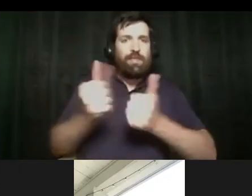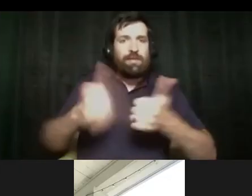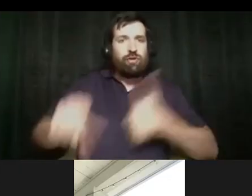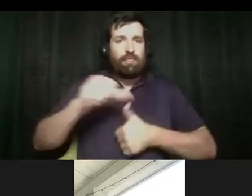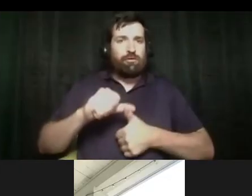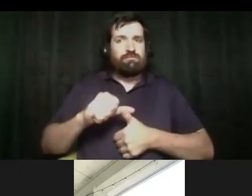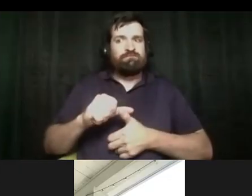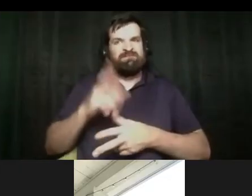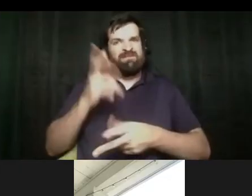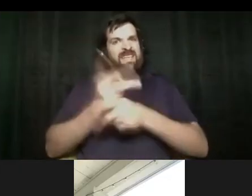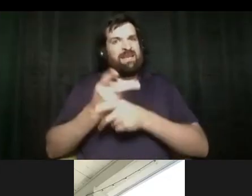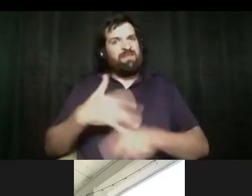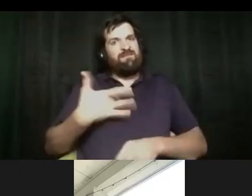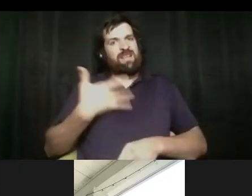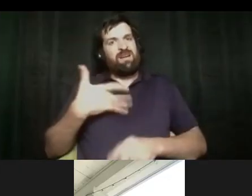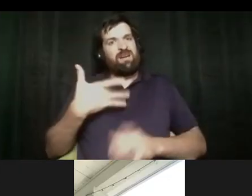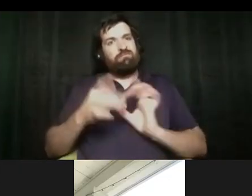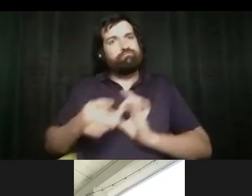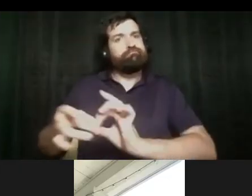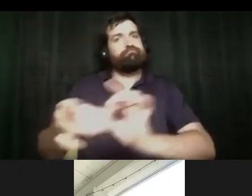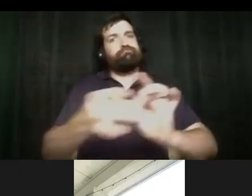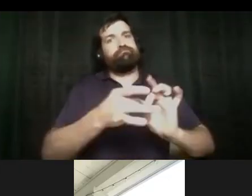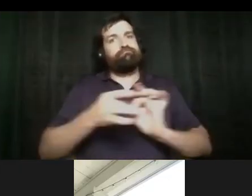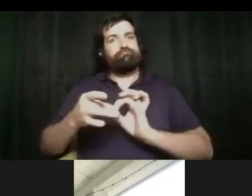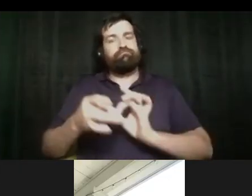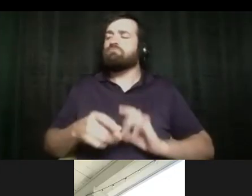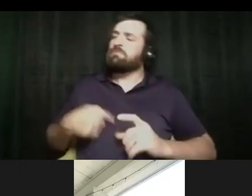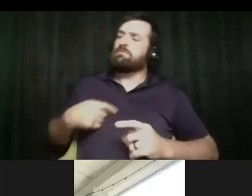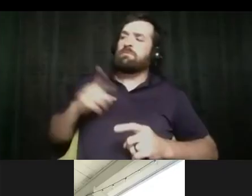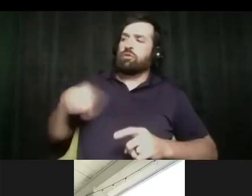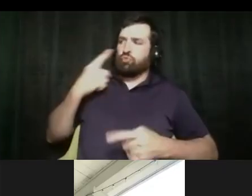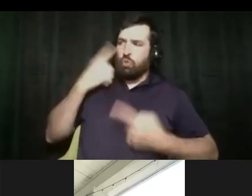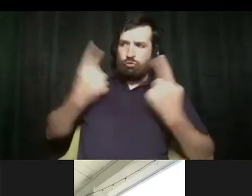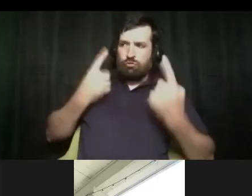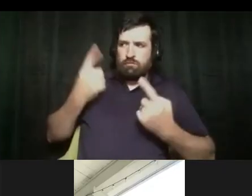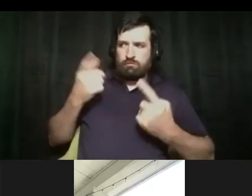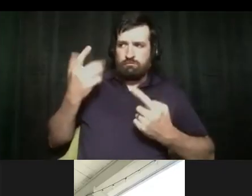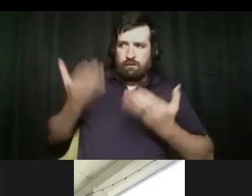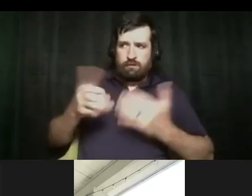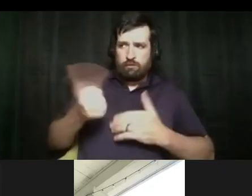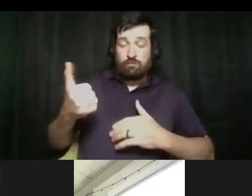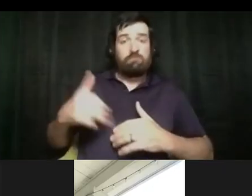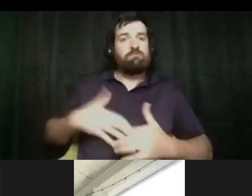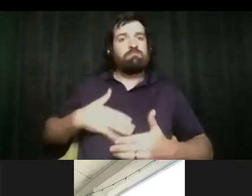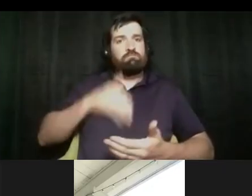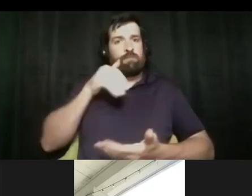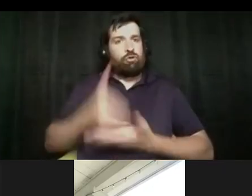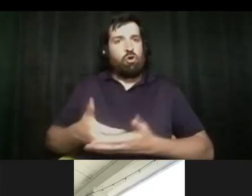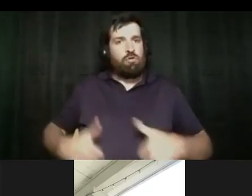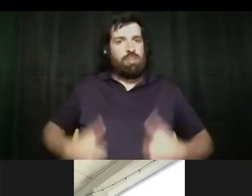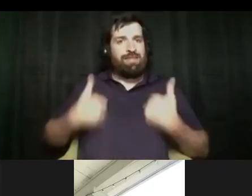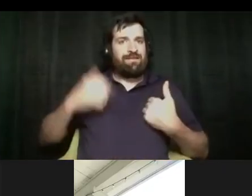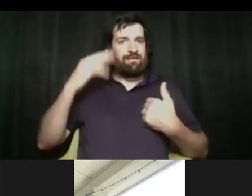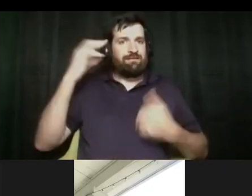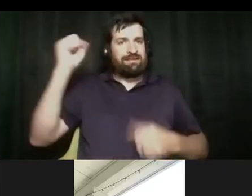preserve their sense of unity. Right. I was just wondering if there's maybe other things as well, because with my daughter living in South Korea, was it, possibly